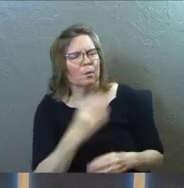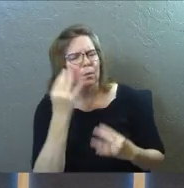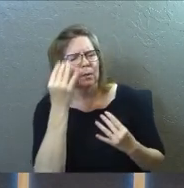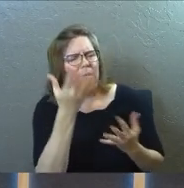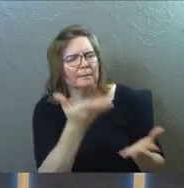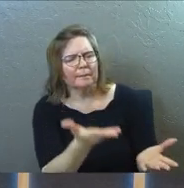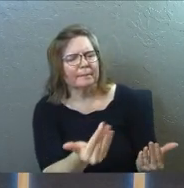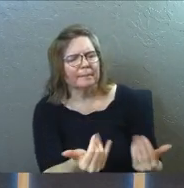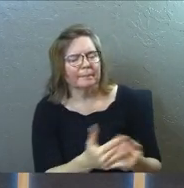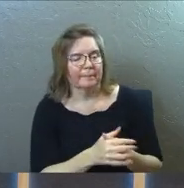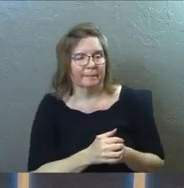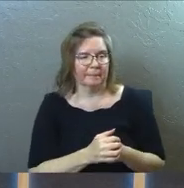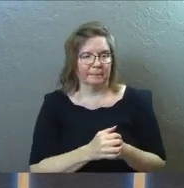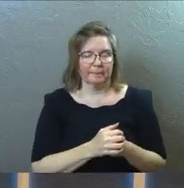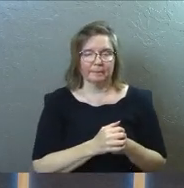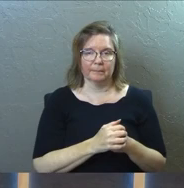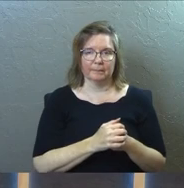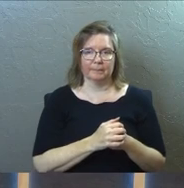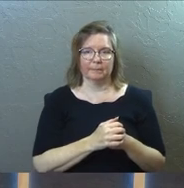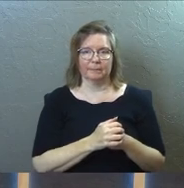this?